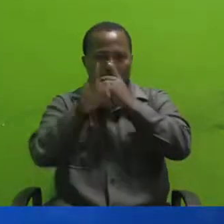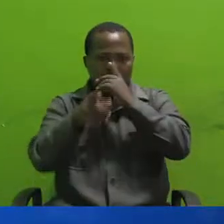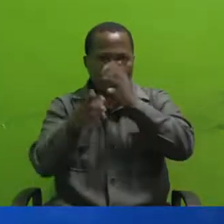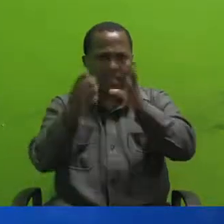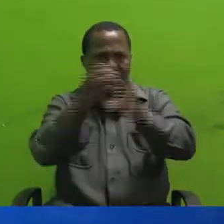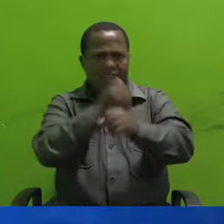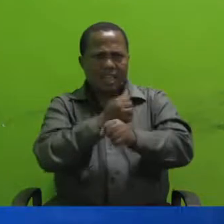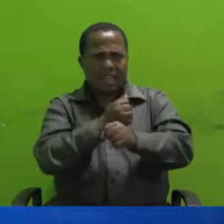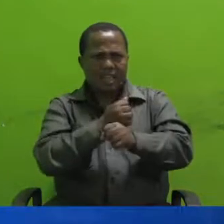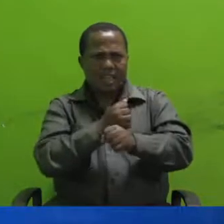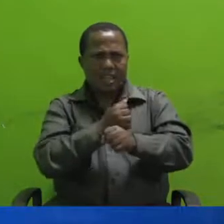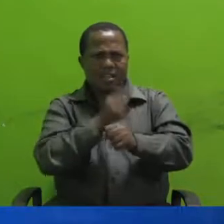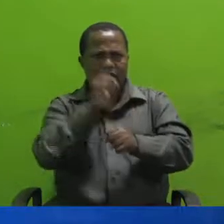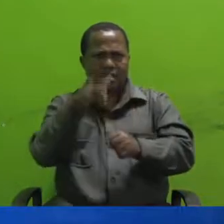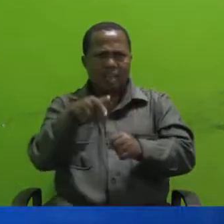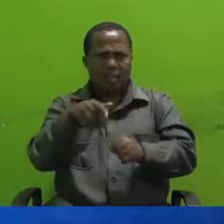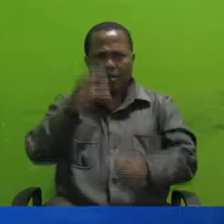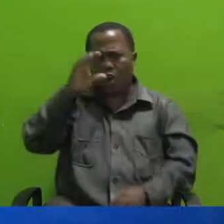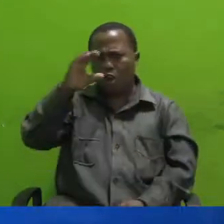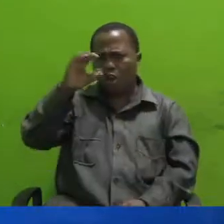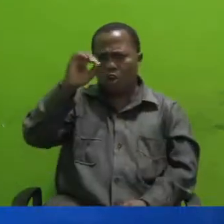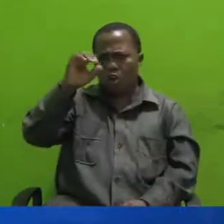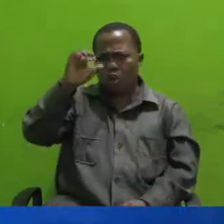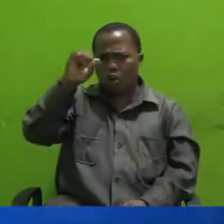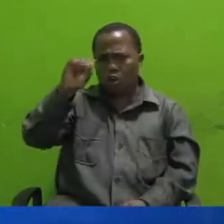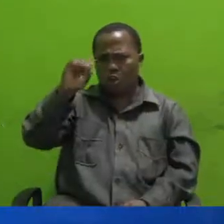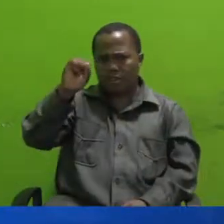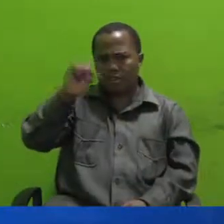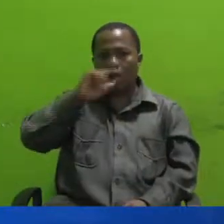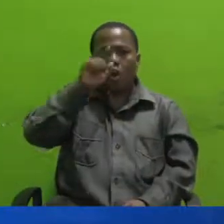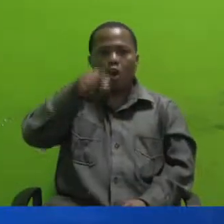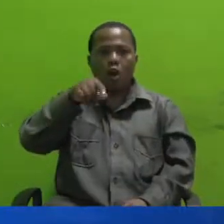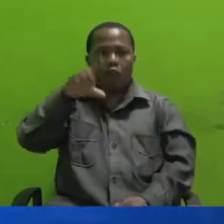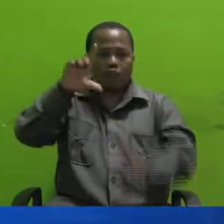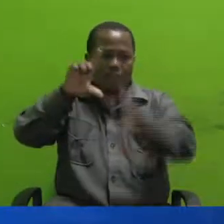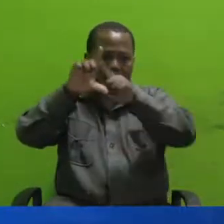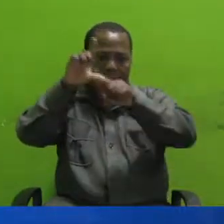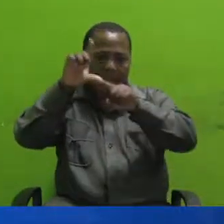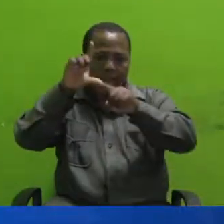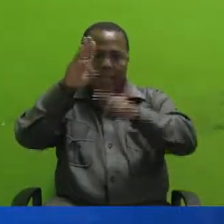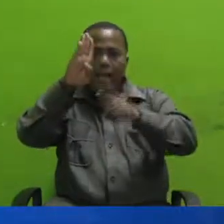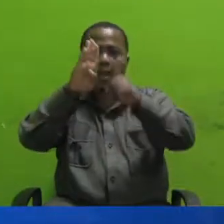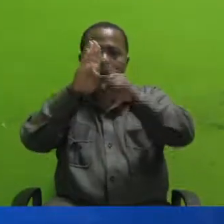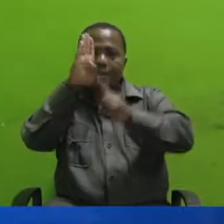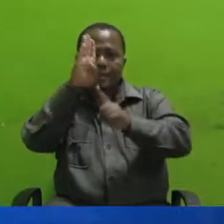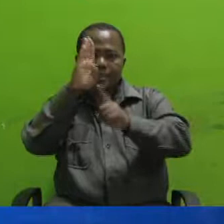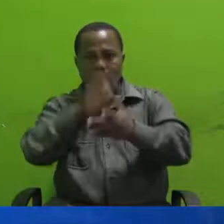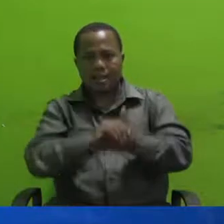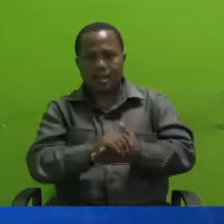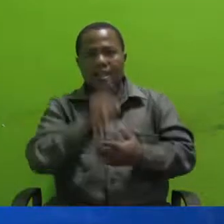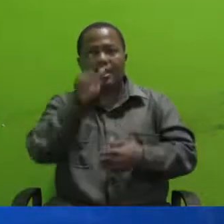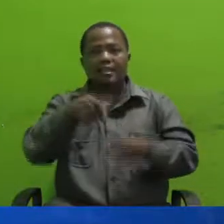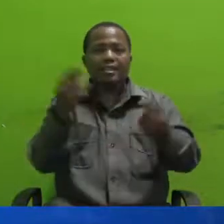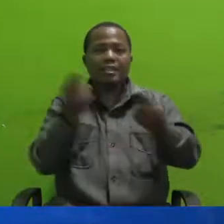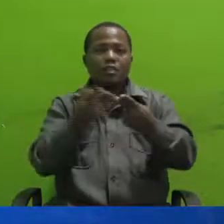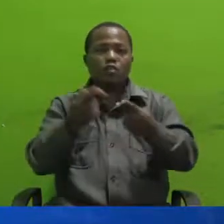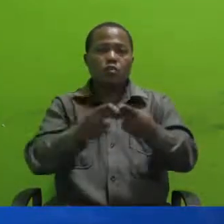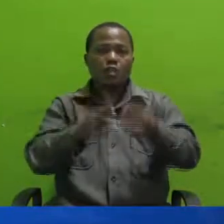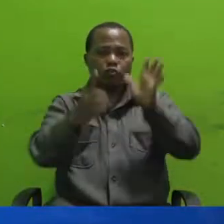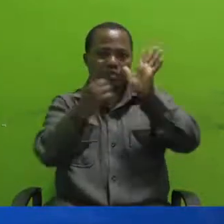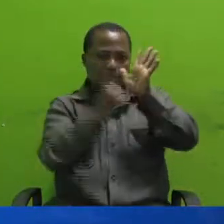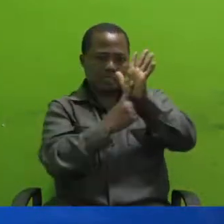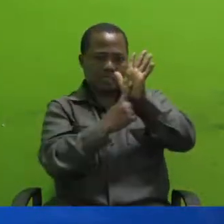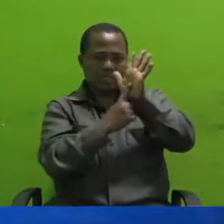we can get that cos of angle beta or beta is equal